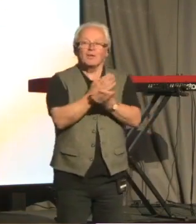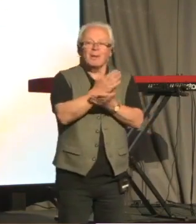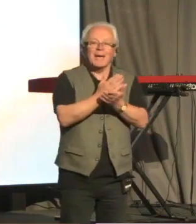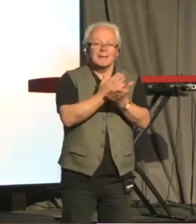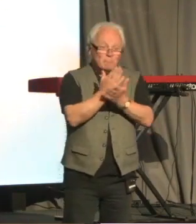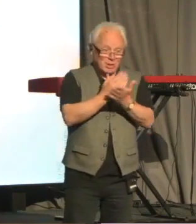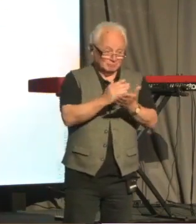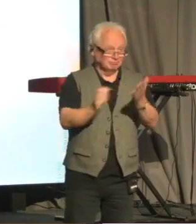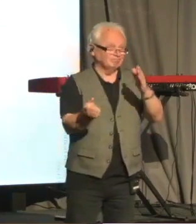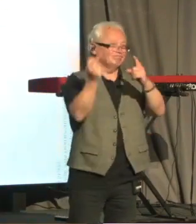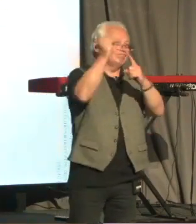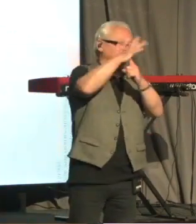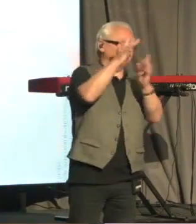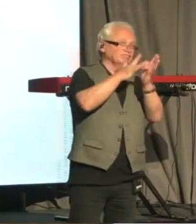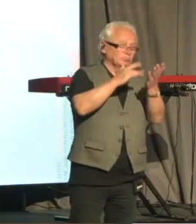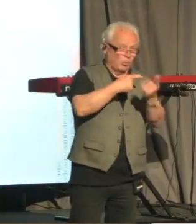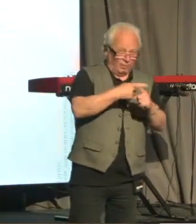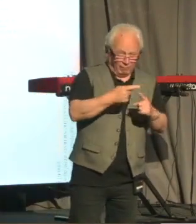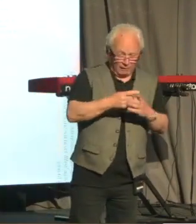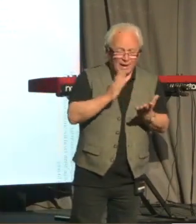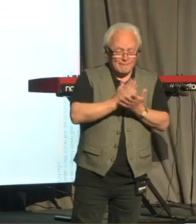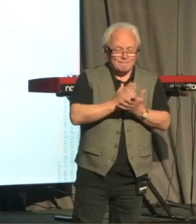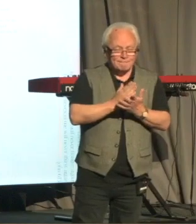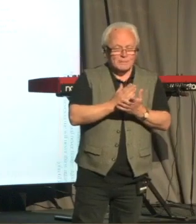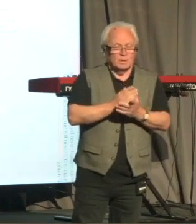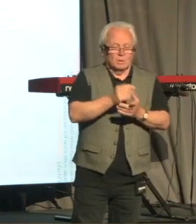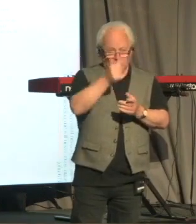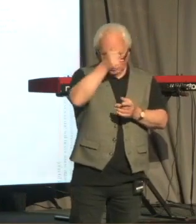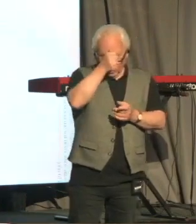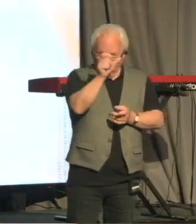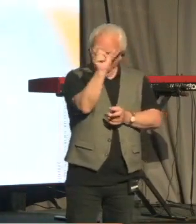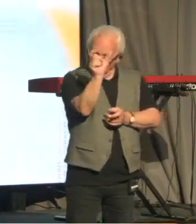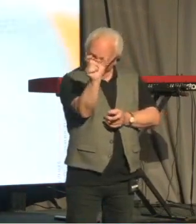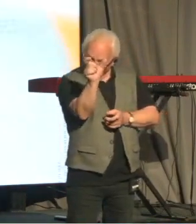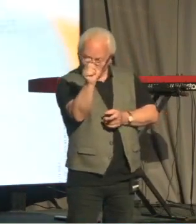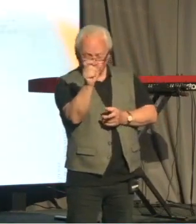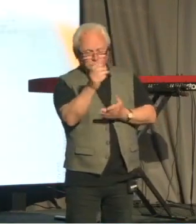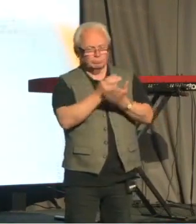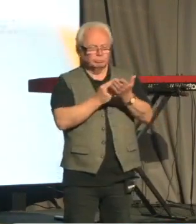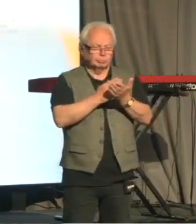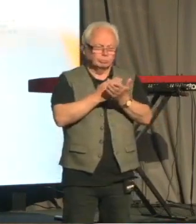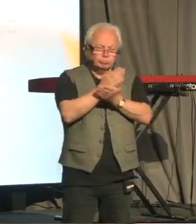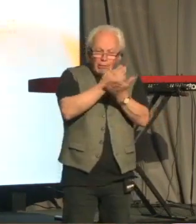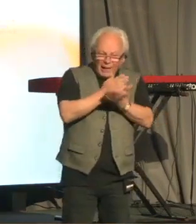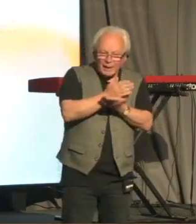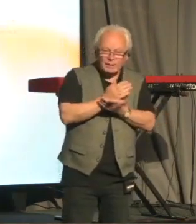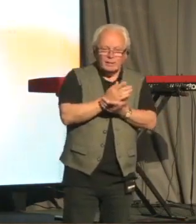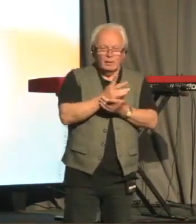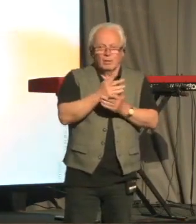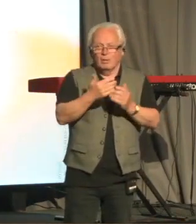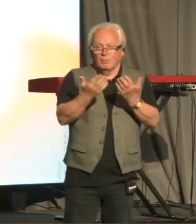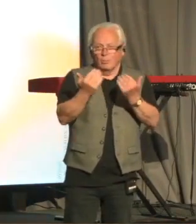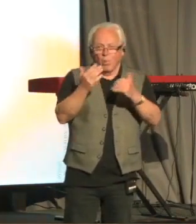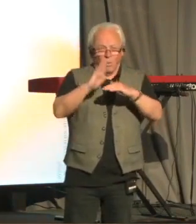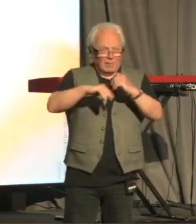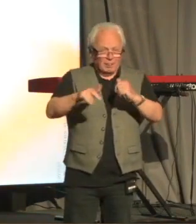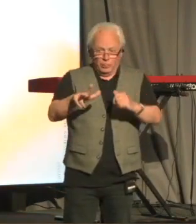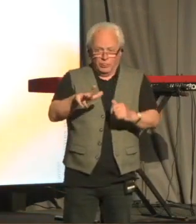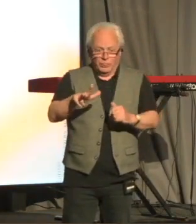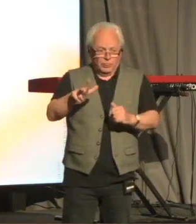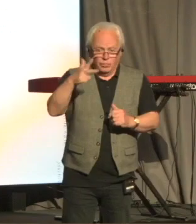thing. It was bread. We know that the word bread is mentioned over 300 times in the Bible.